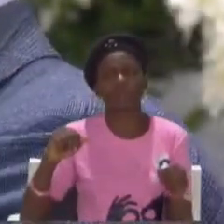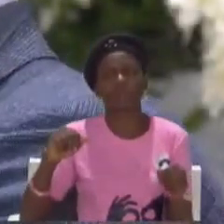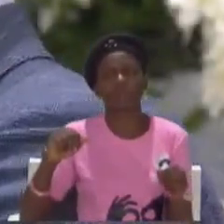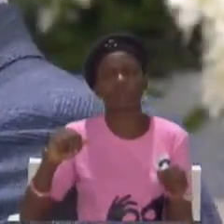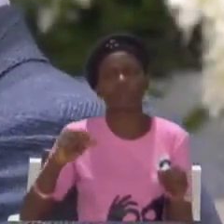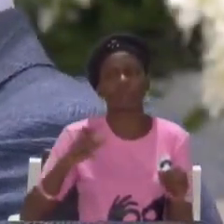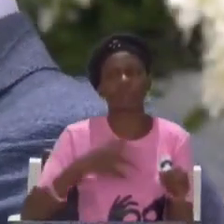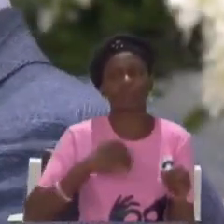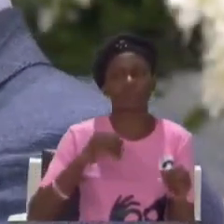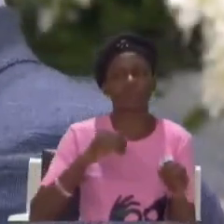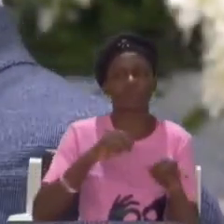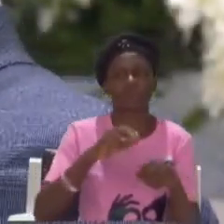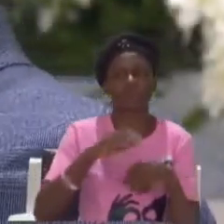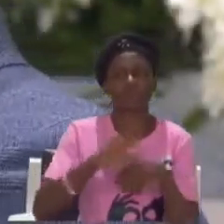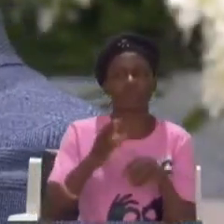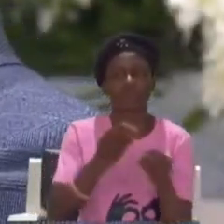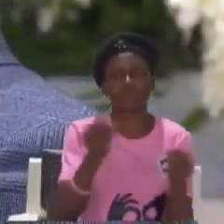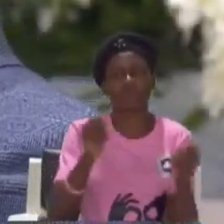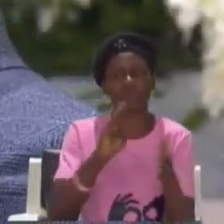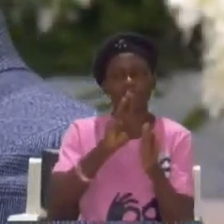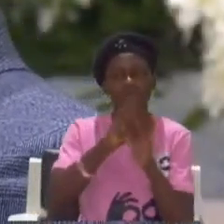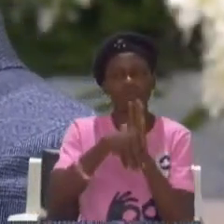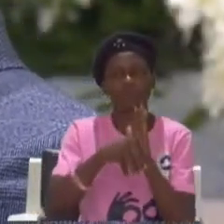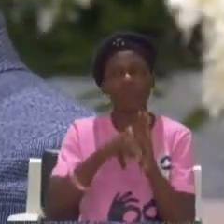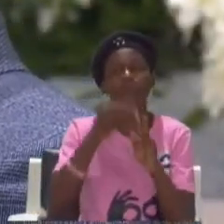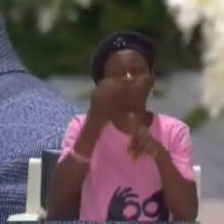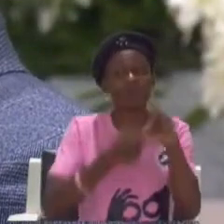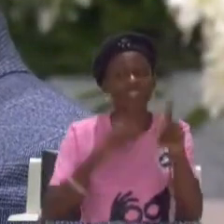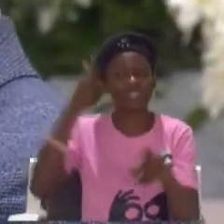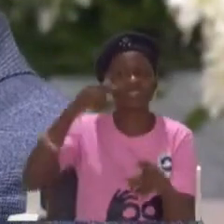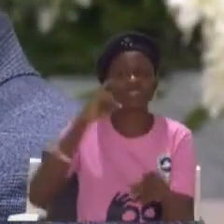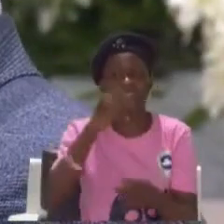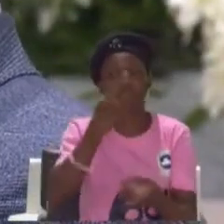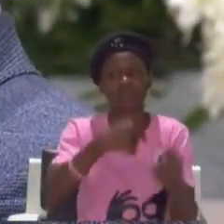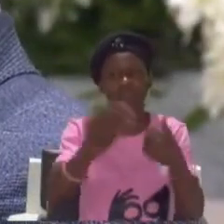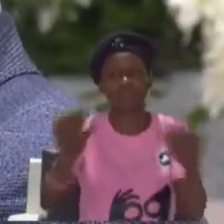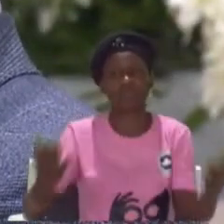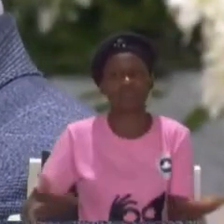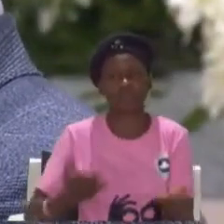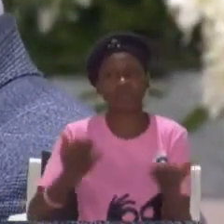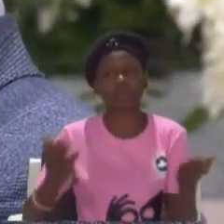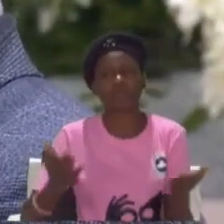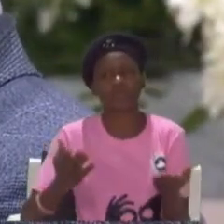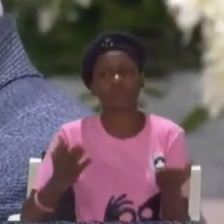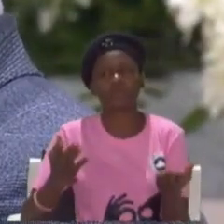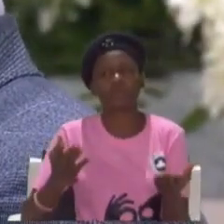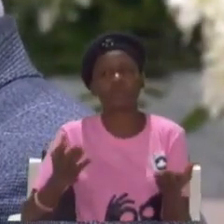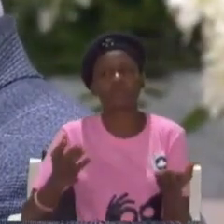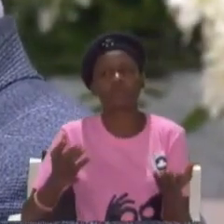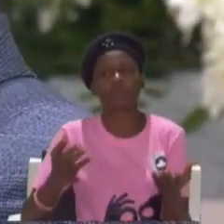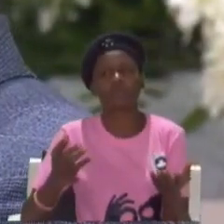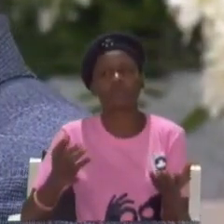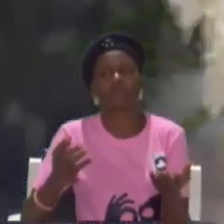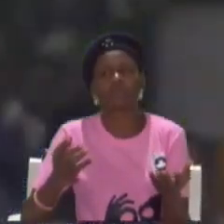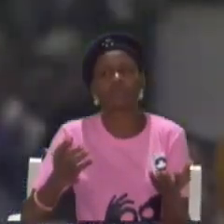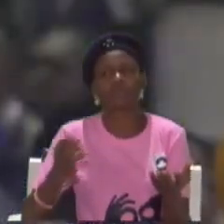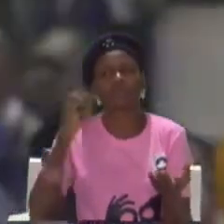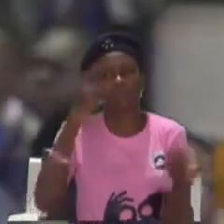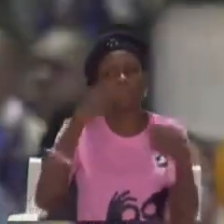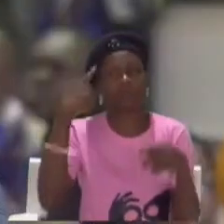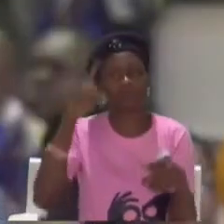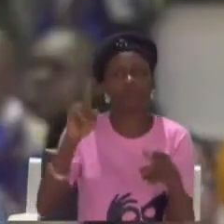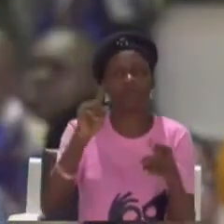And then a few months later, we were here to minister Songs of Victory, a Congress